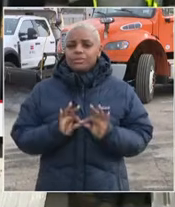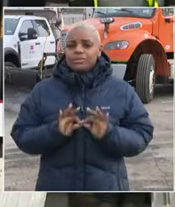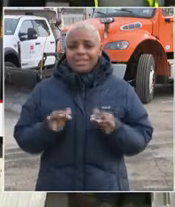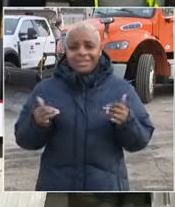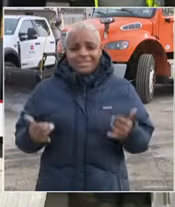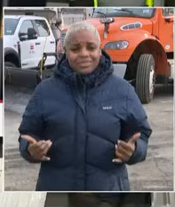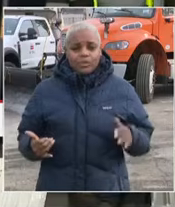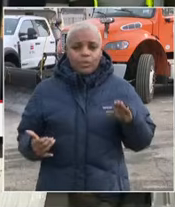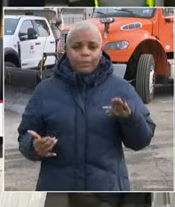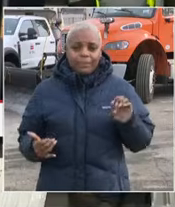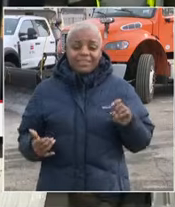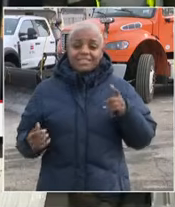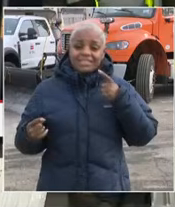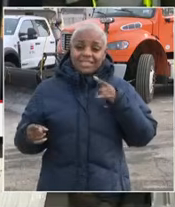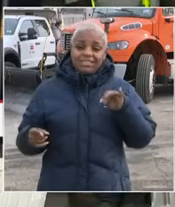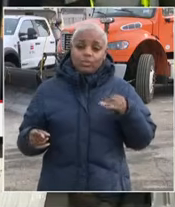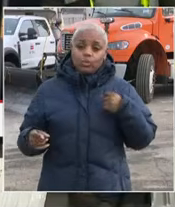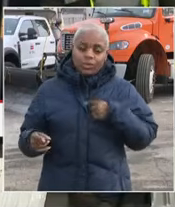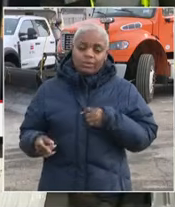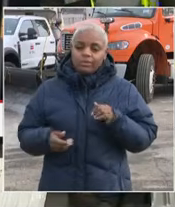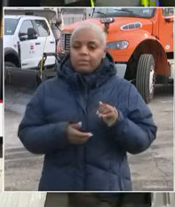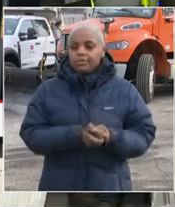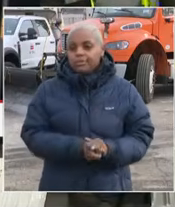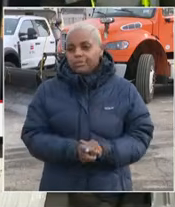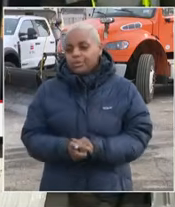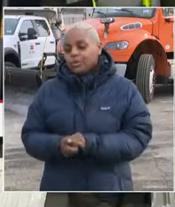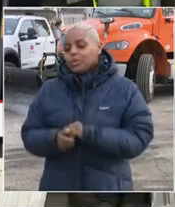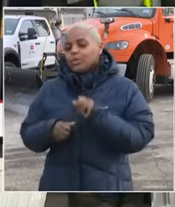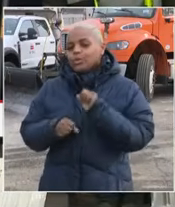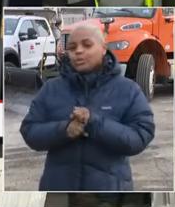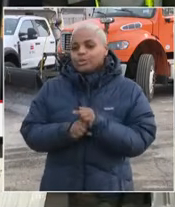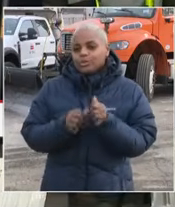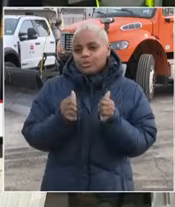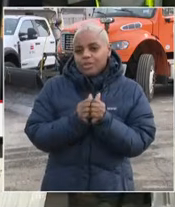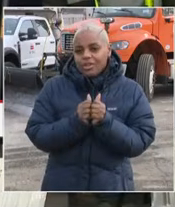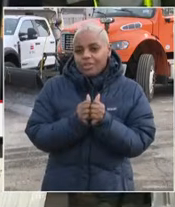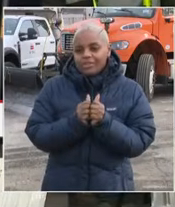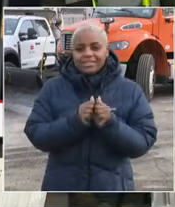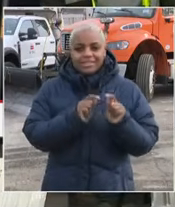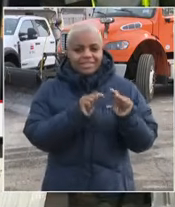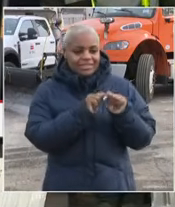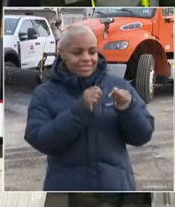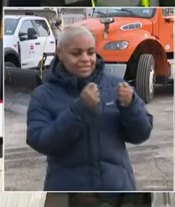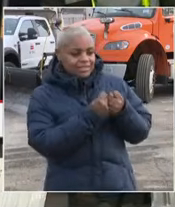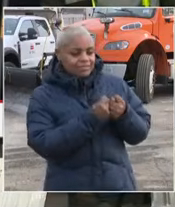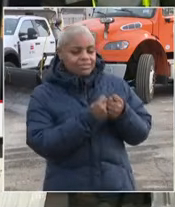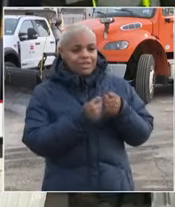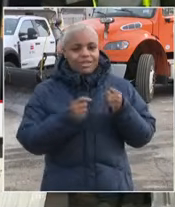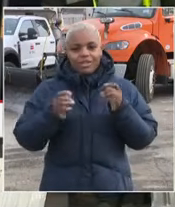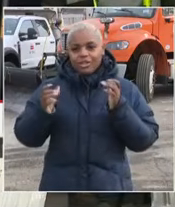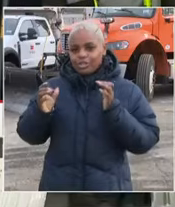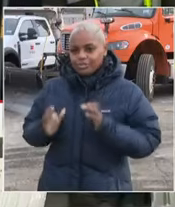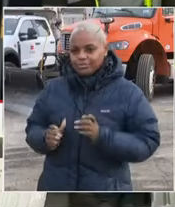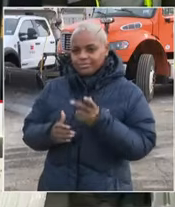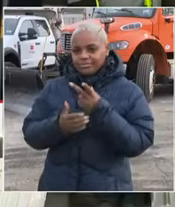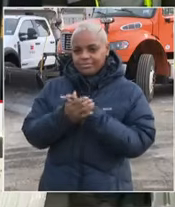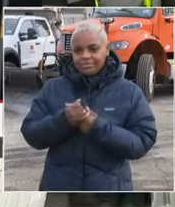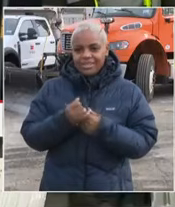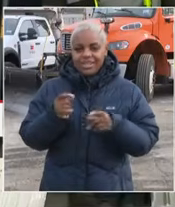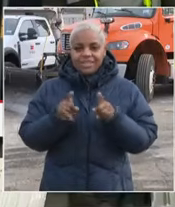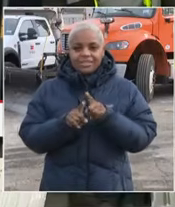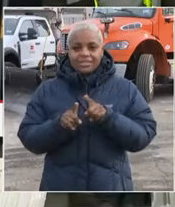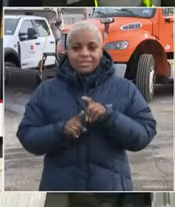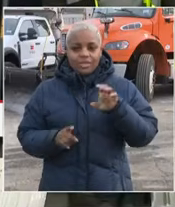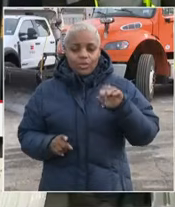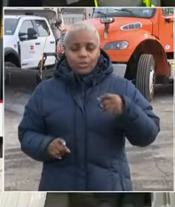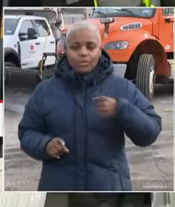work together, and that includes our customers. So one thing I commit to you as CEO, we're going to work around the clock, and we're going to get